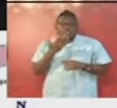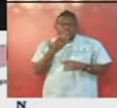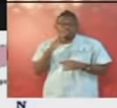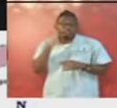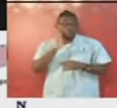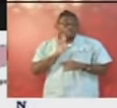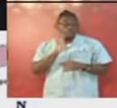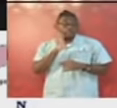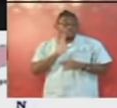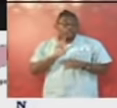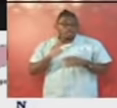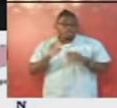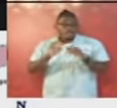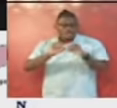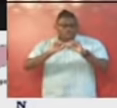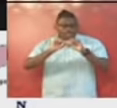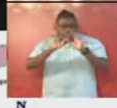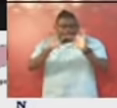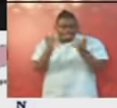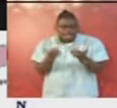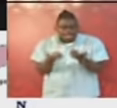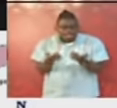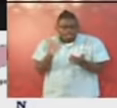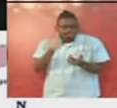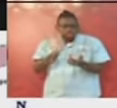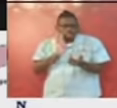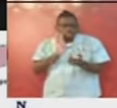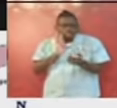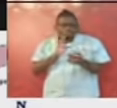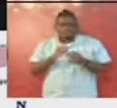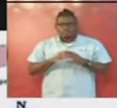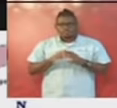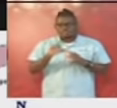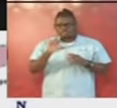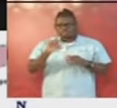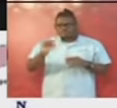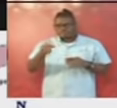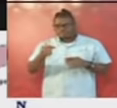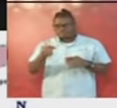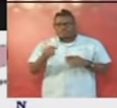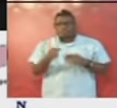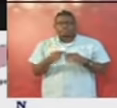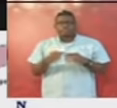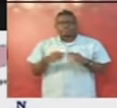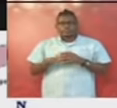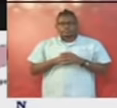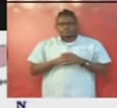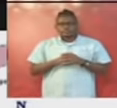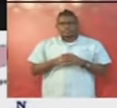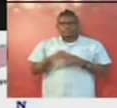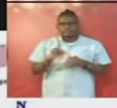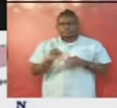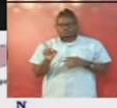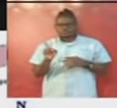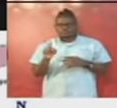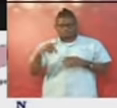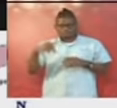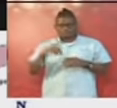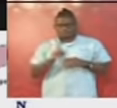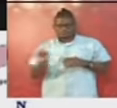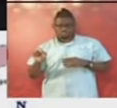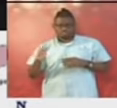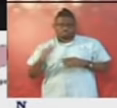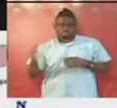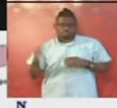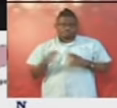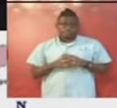brown, 100,000 to 200,000, we see, for instance, in St. Patrick and St. George Central. The medium brown, which will be in St.